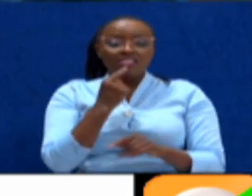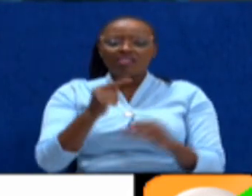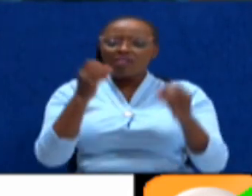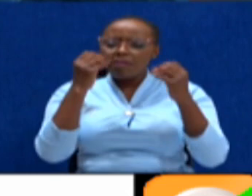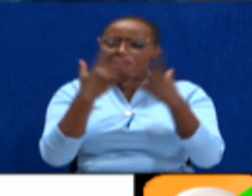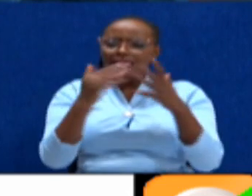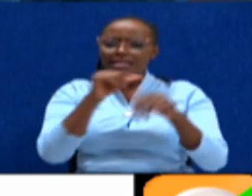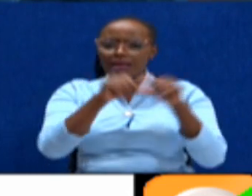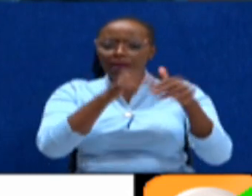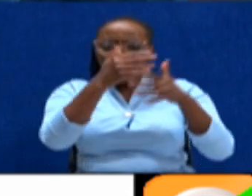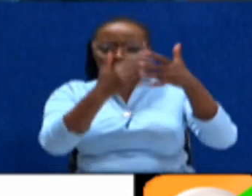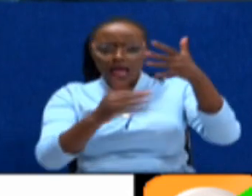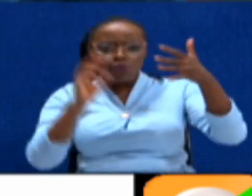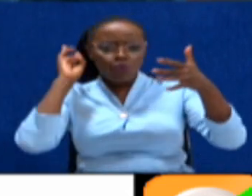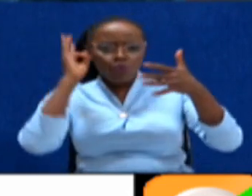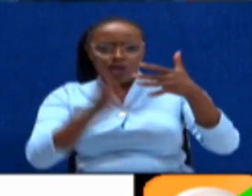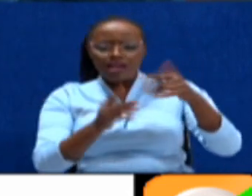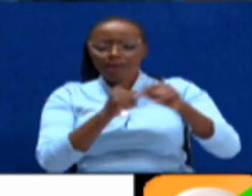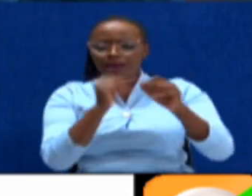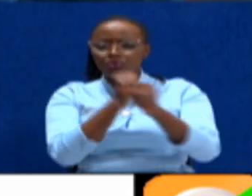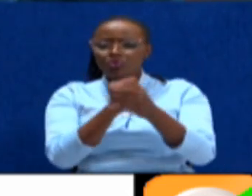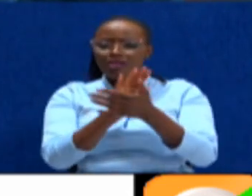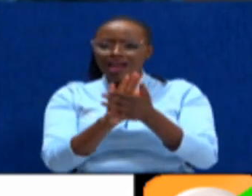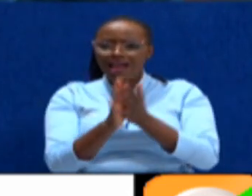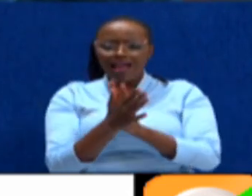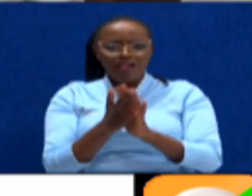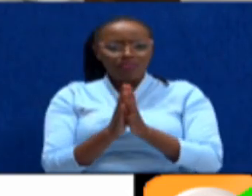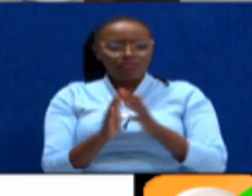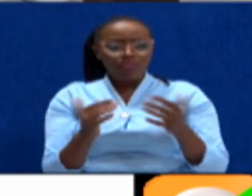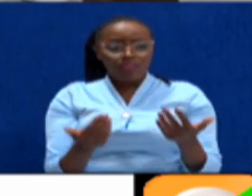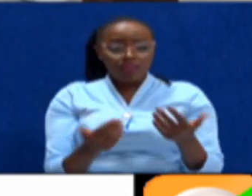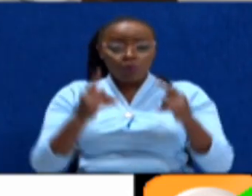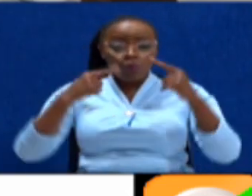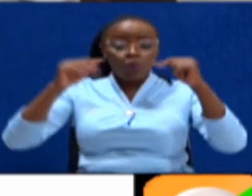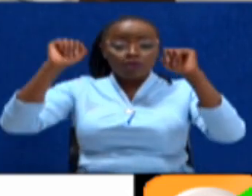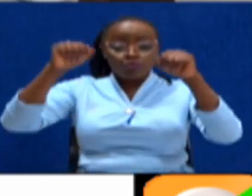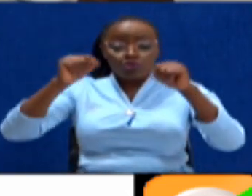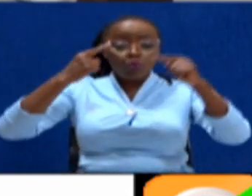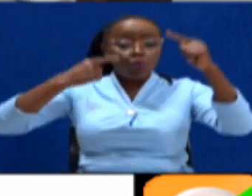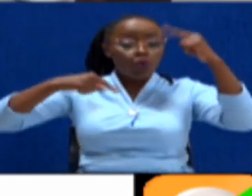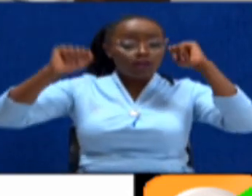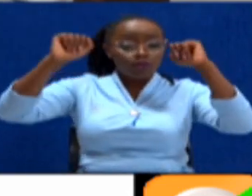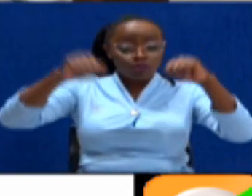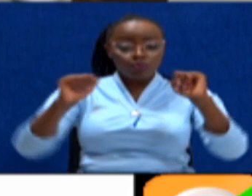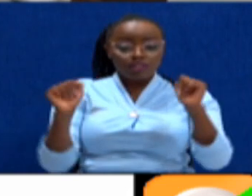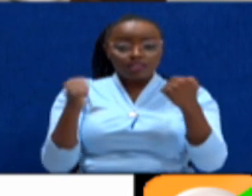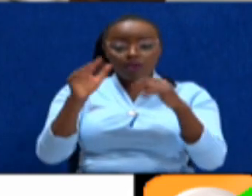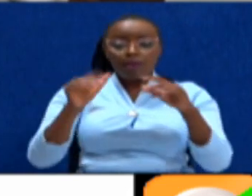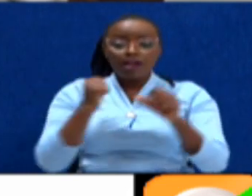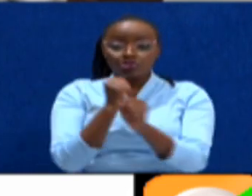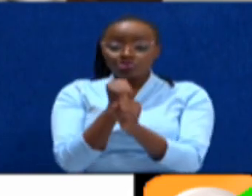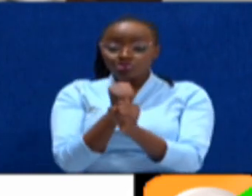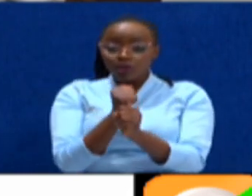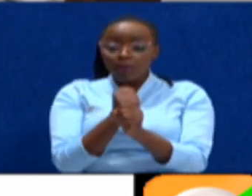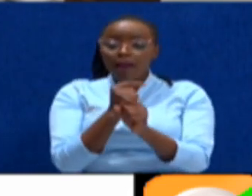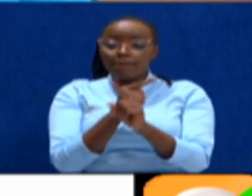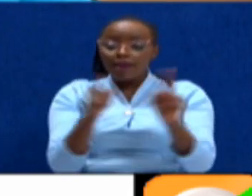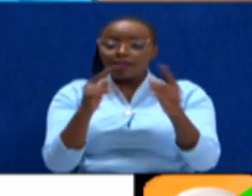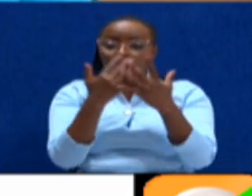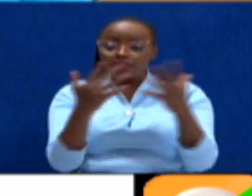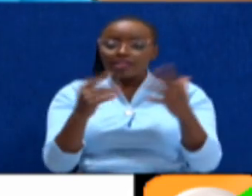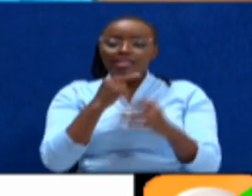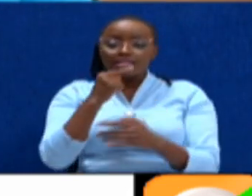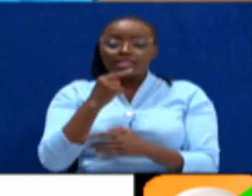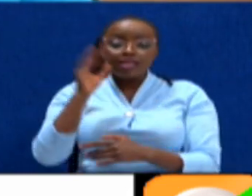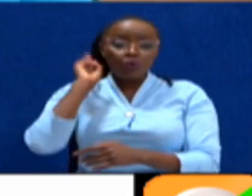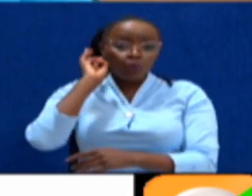very many things about you. You may actually win and save your job, but a number of things will have been